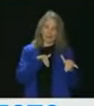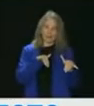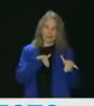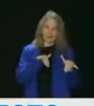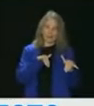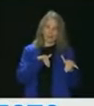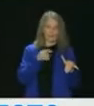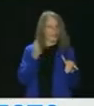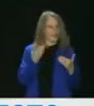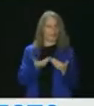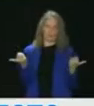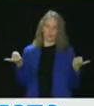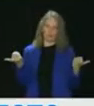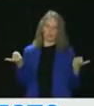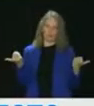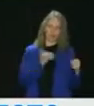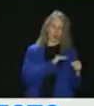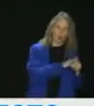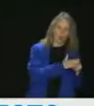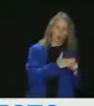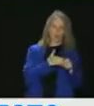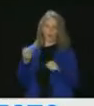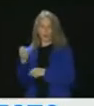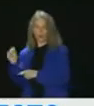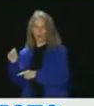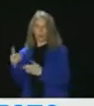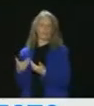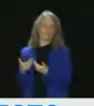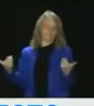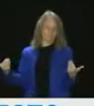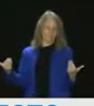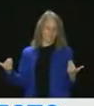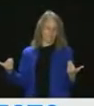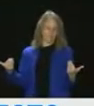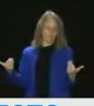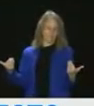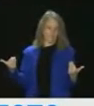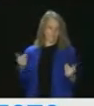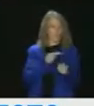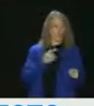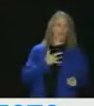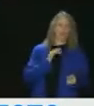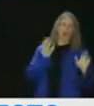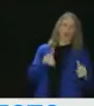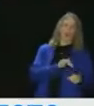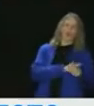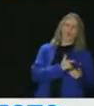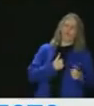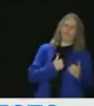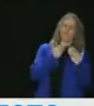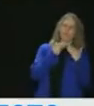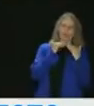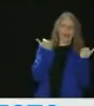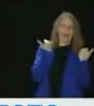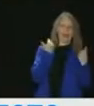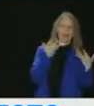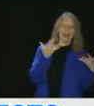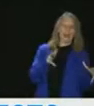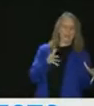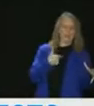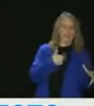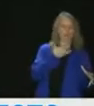separate things. If you joined the protests because you're tired of COVID, you now need to